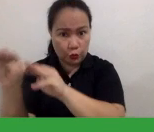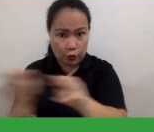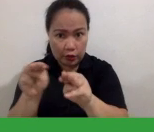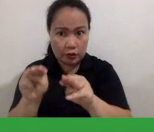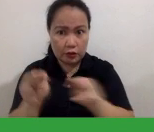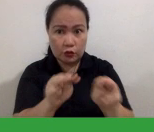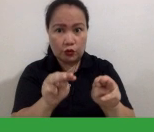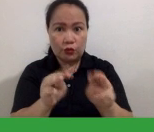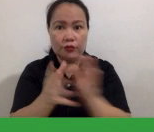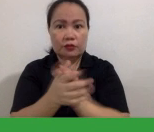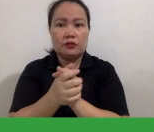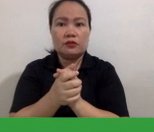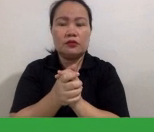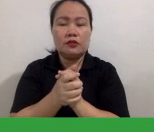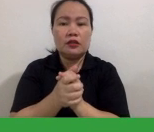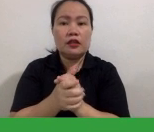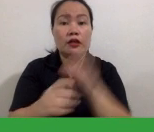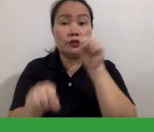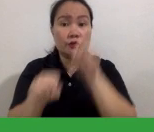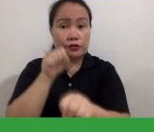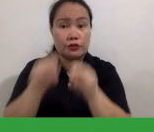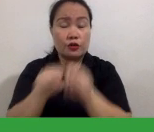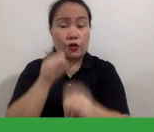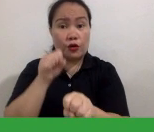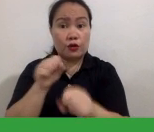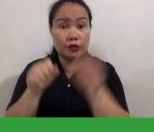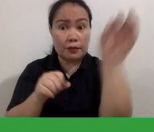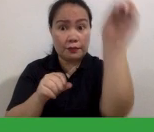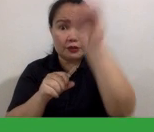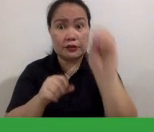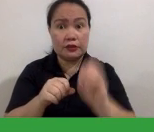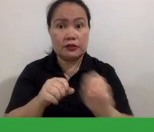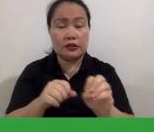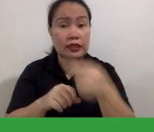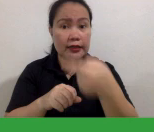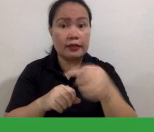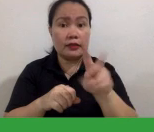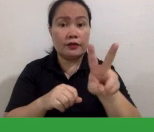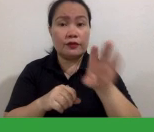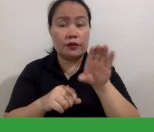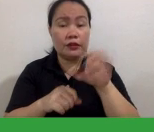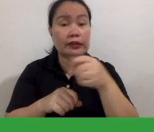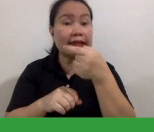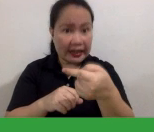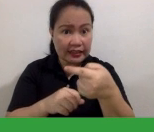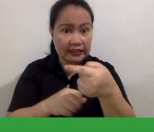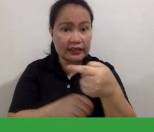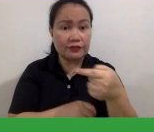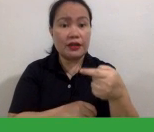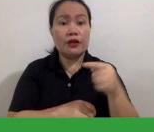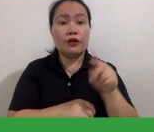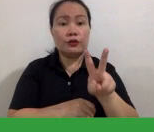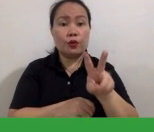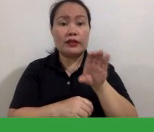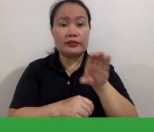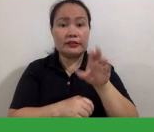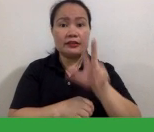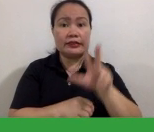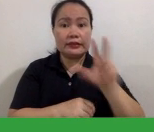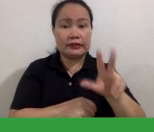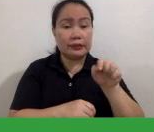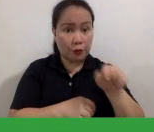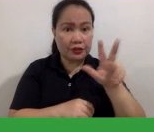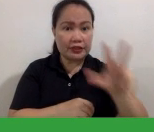move the decimal point 2 units to the right. 1, 2. So, malilipat dito ang decimal point natin. So, therefore, the percent